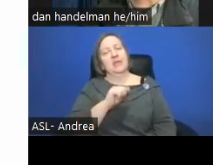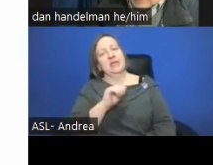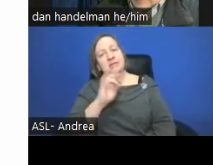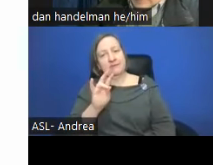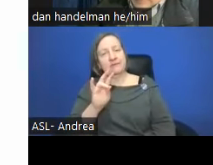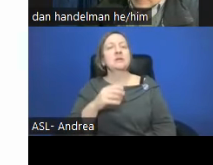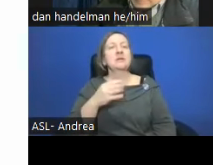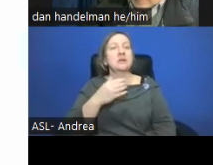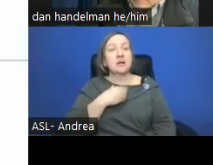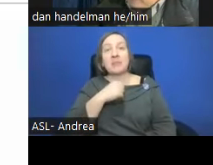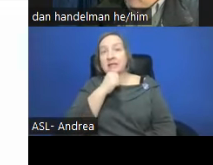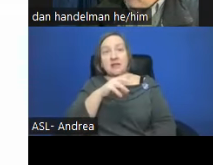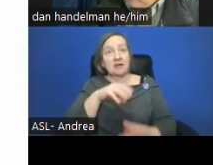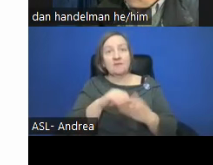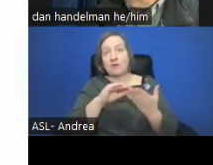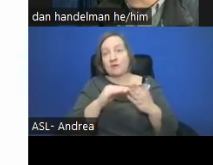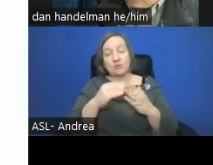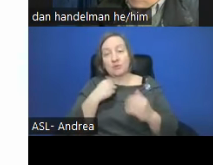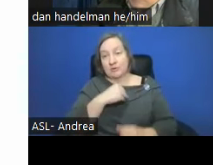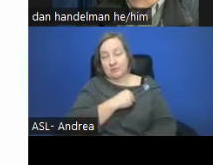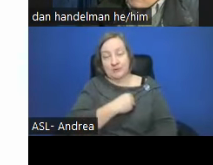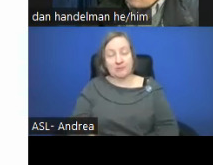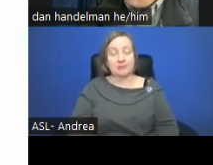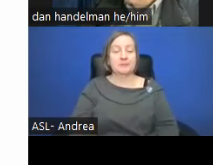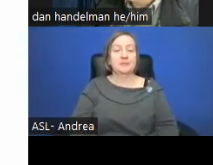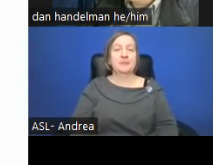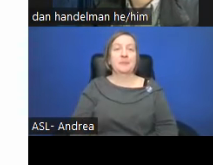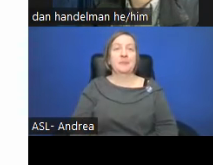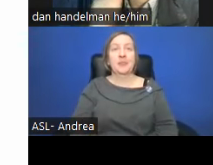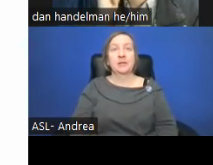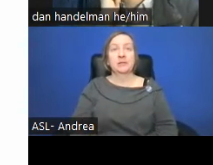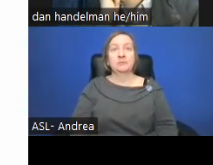A7, complaints not involving community members.